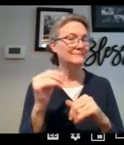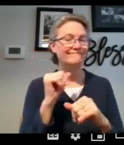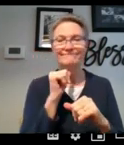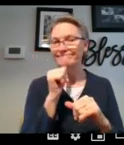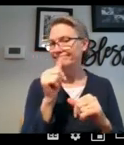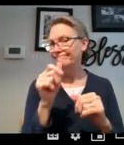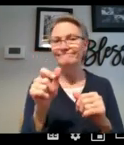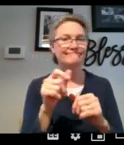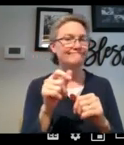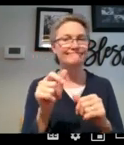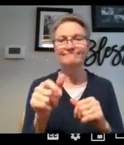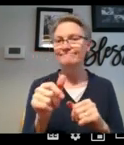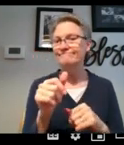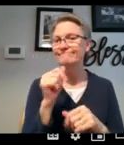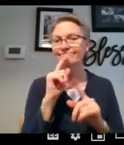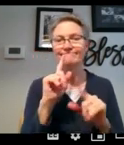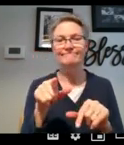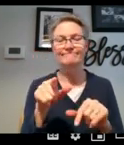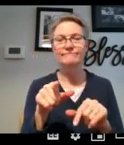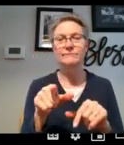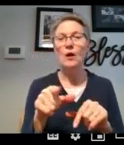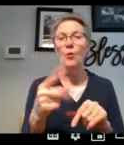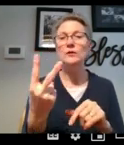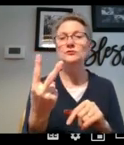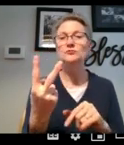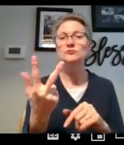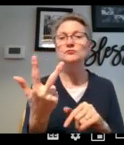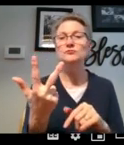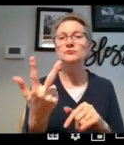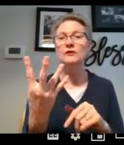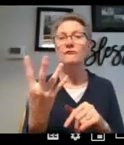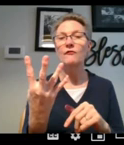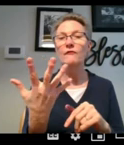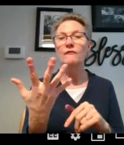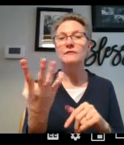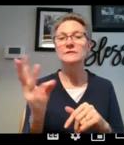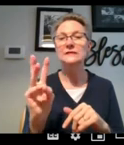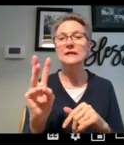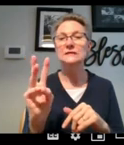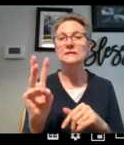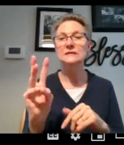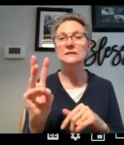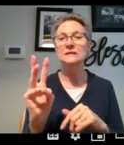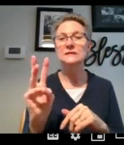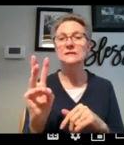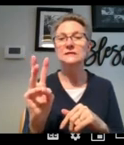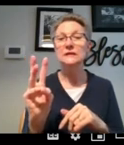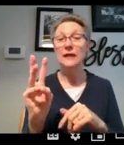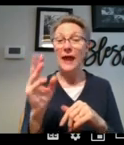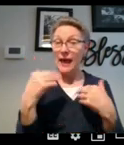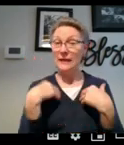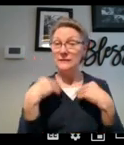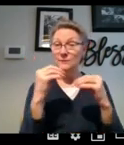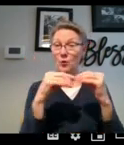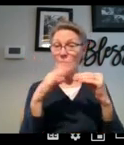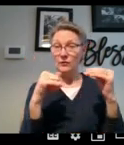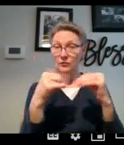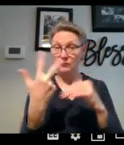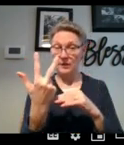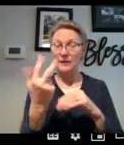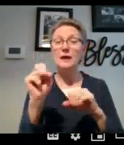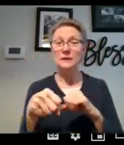work. 1, 2, 3, 4, 5, and 6. This one has more than 3.